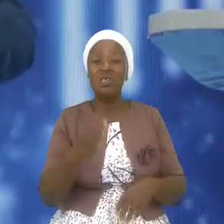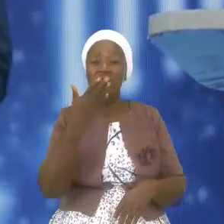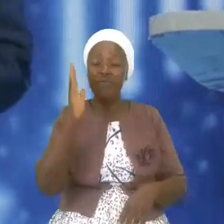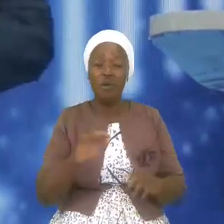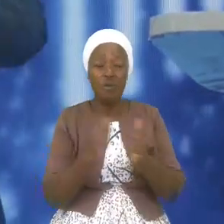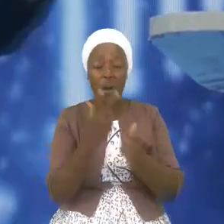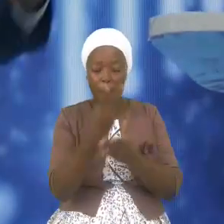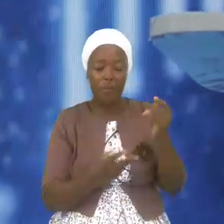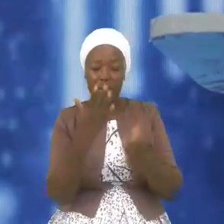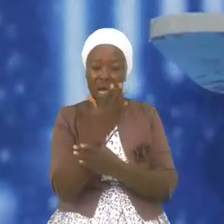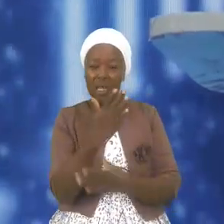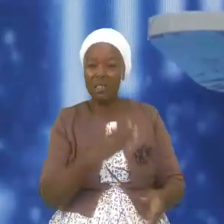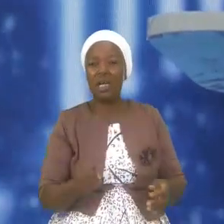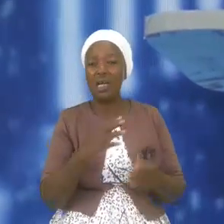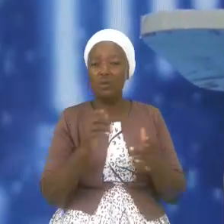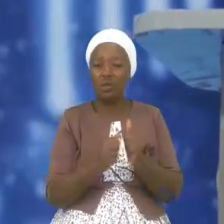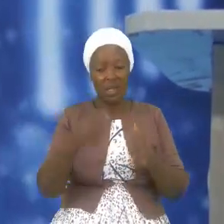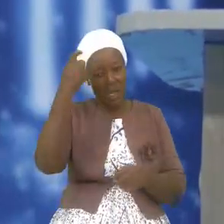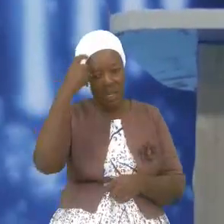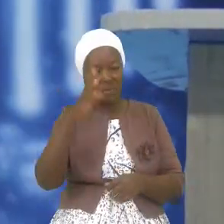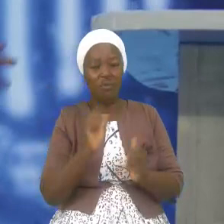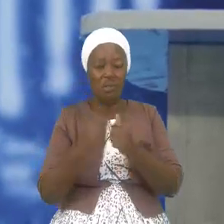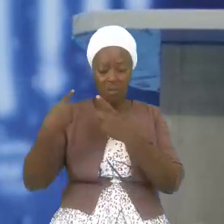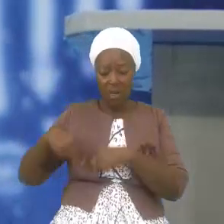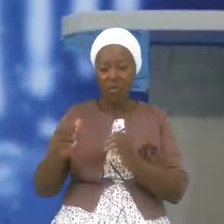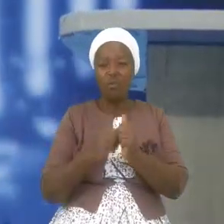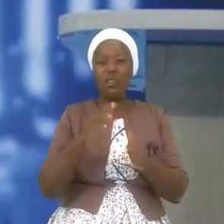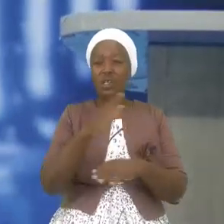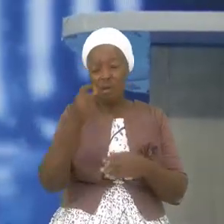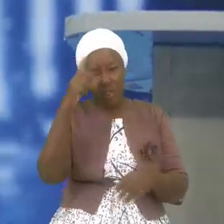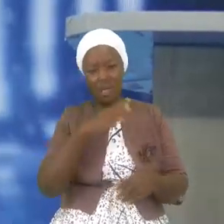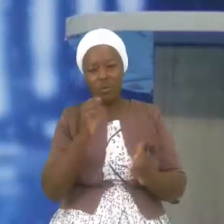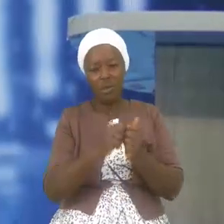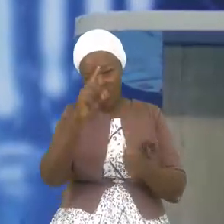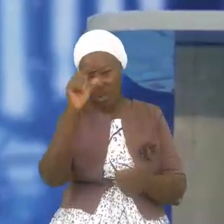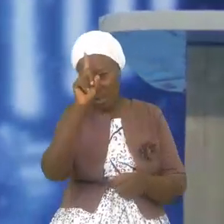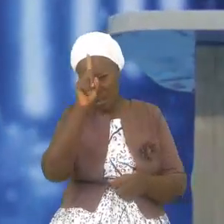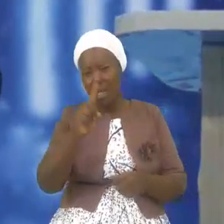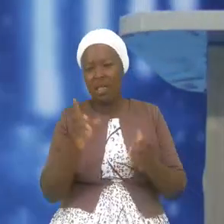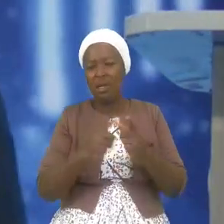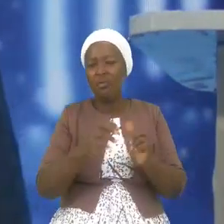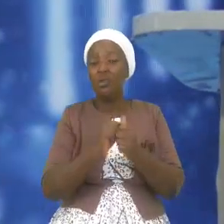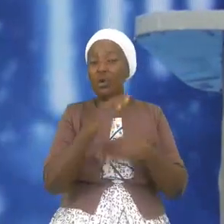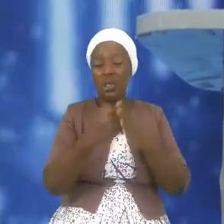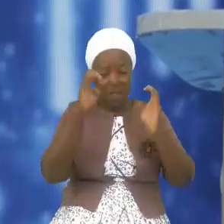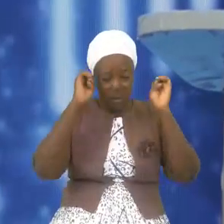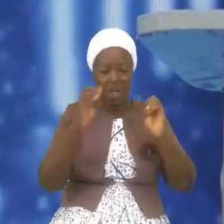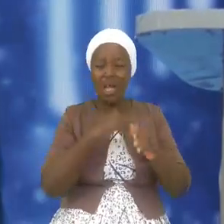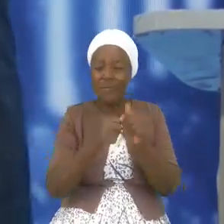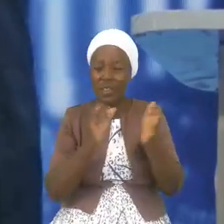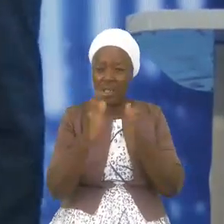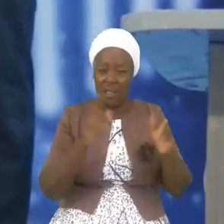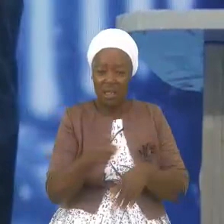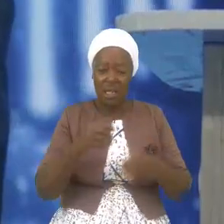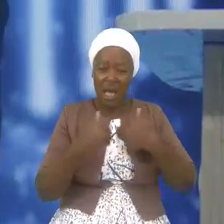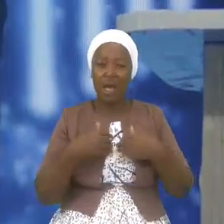their intelligence, with their education. Everything they have, they put into doing evil. And